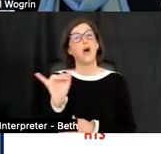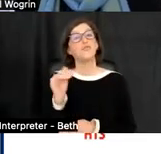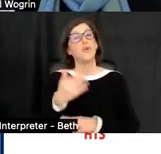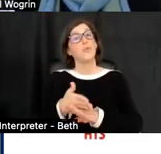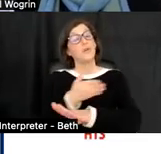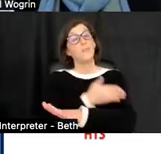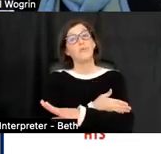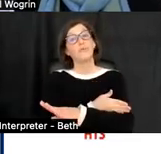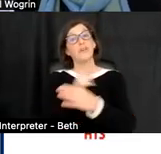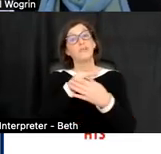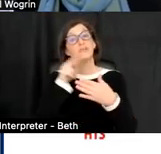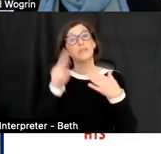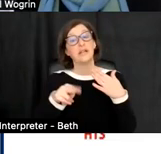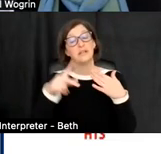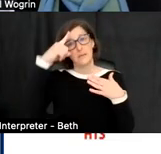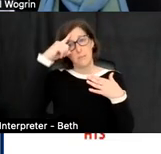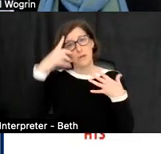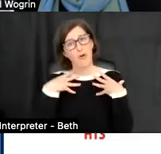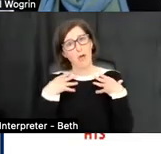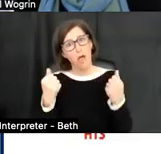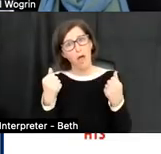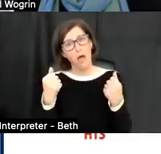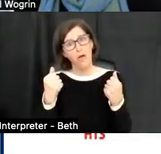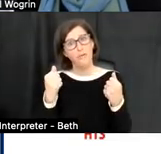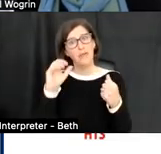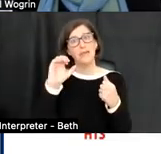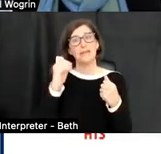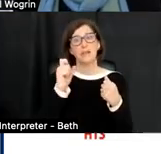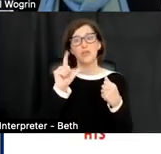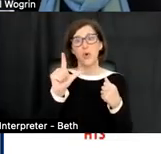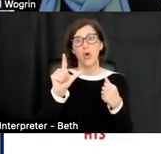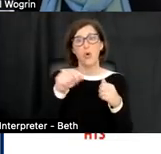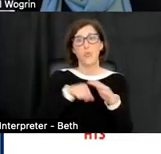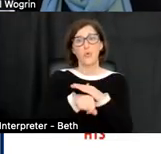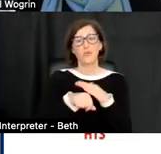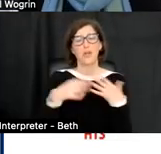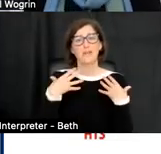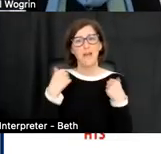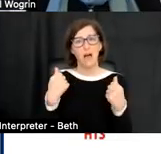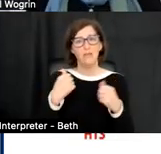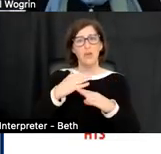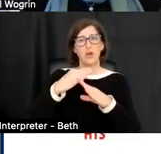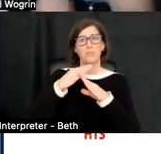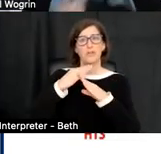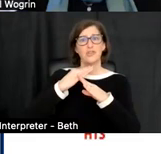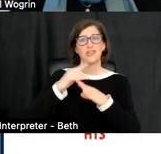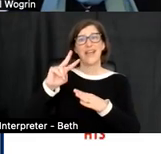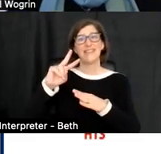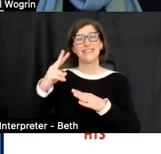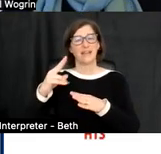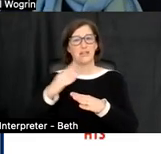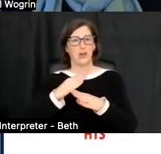improving outcomes in their mental health, their sexual reproductive health, protection, and secondary